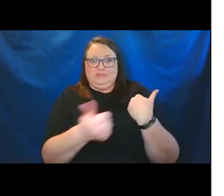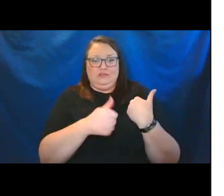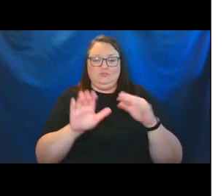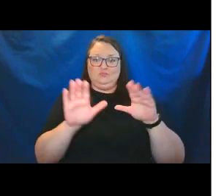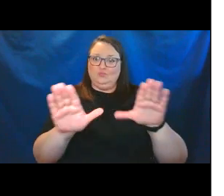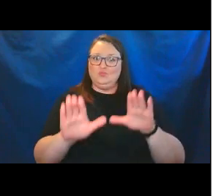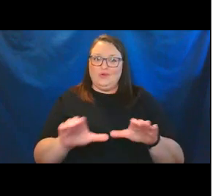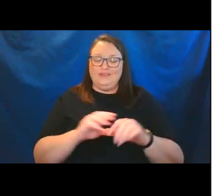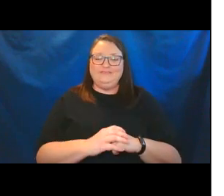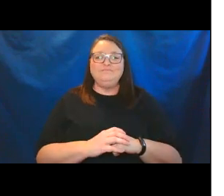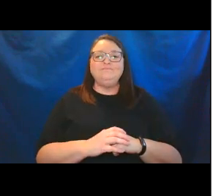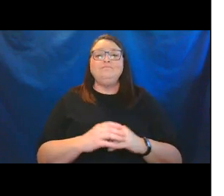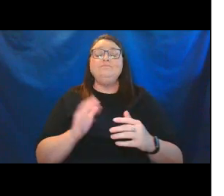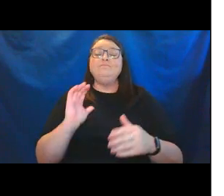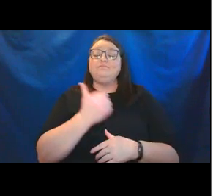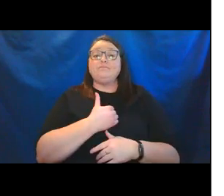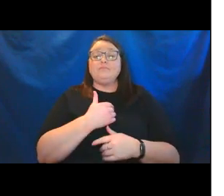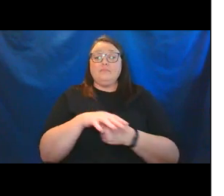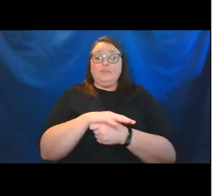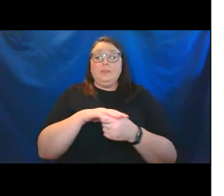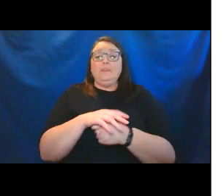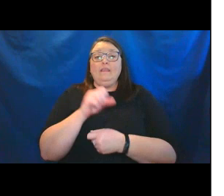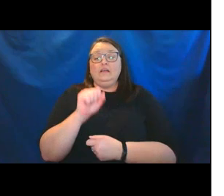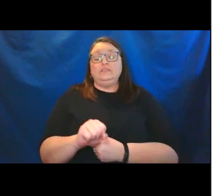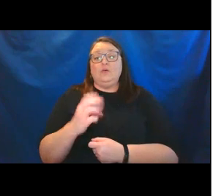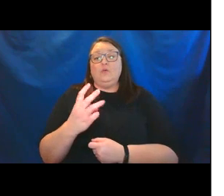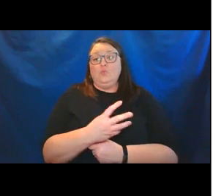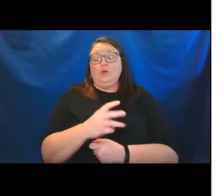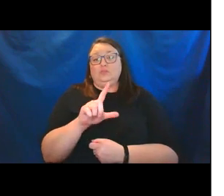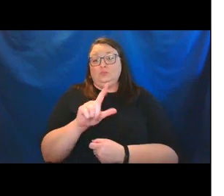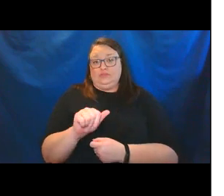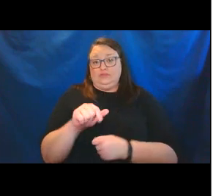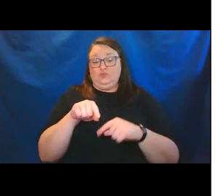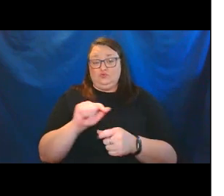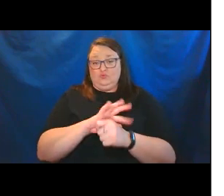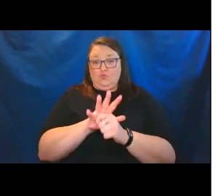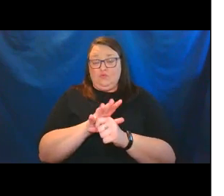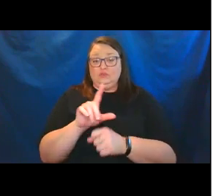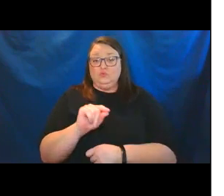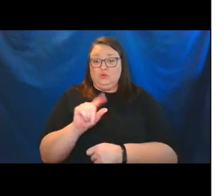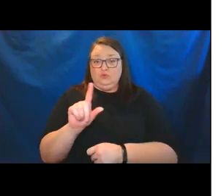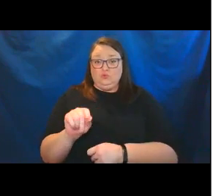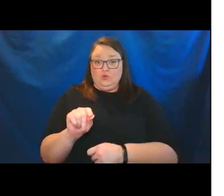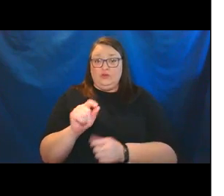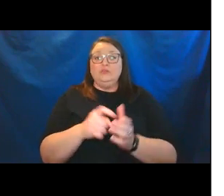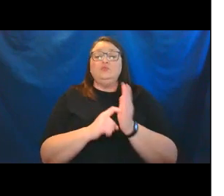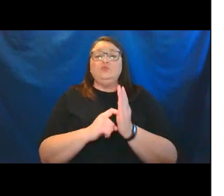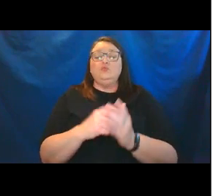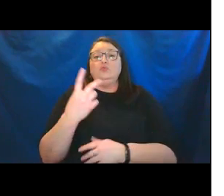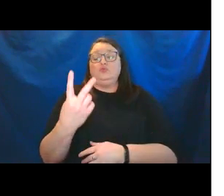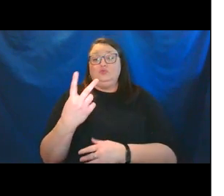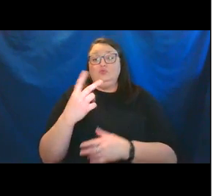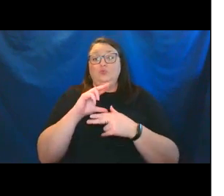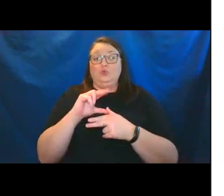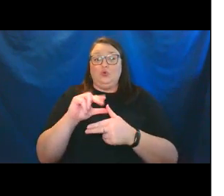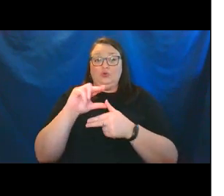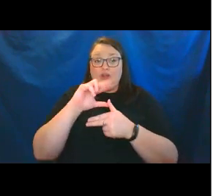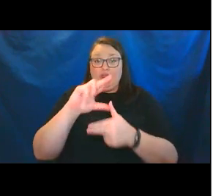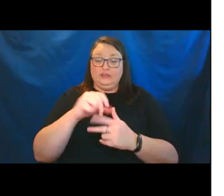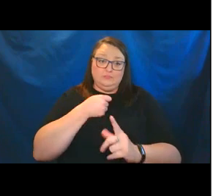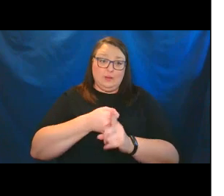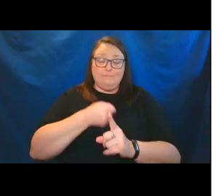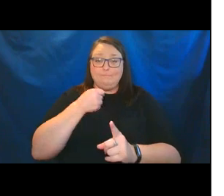deployment location is in Southwest Louisiana. During COVID in 2020, it took 2 hurricanes back to